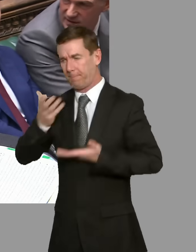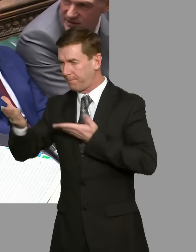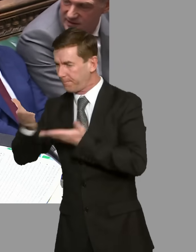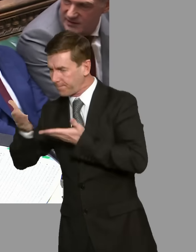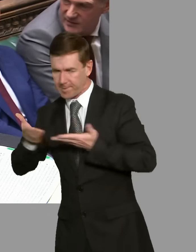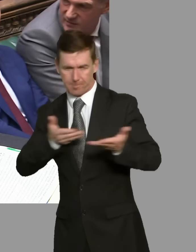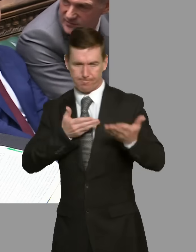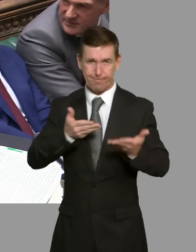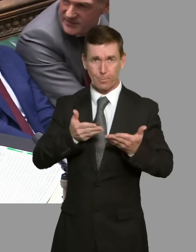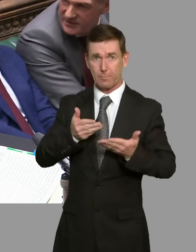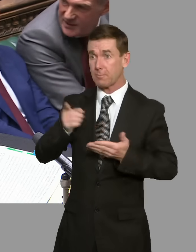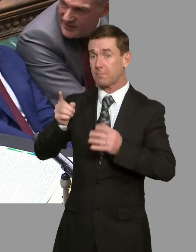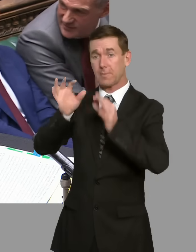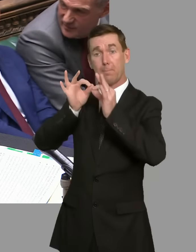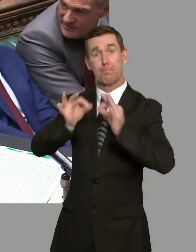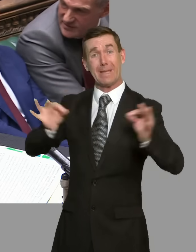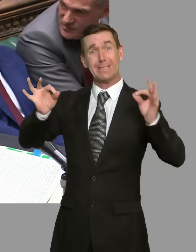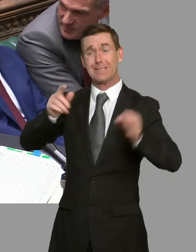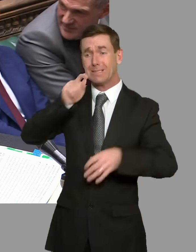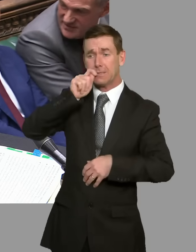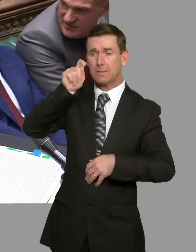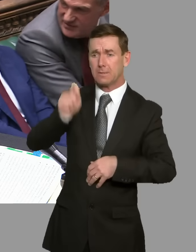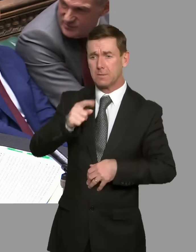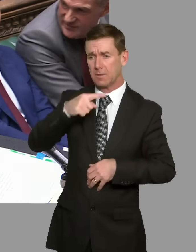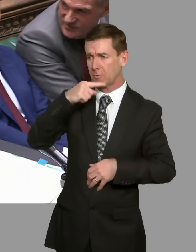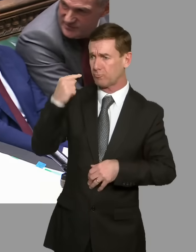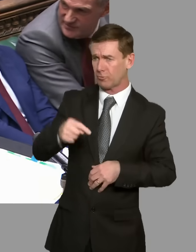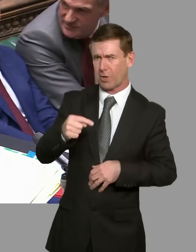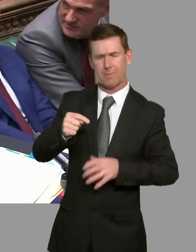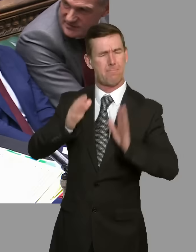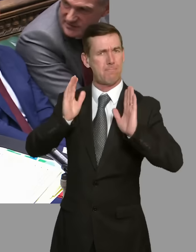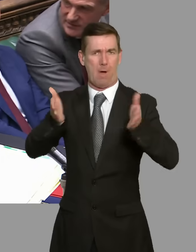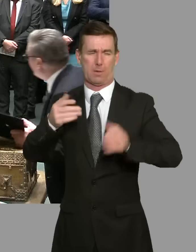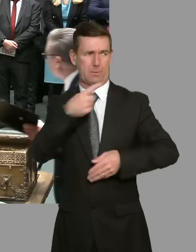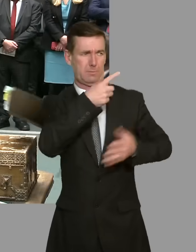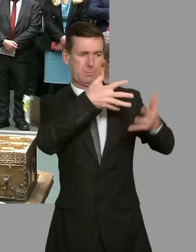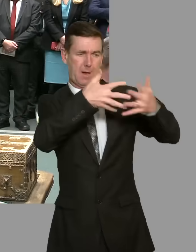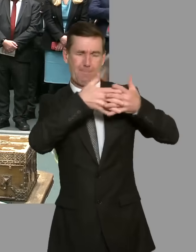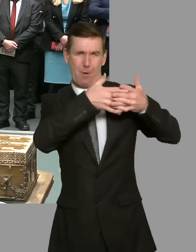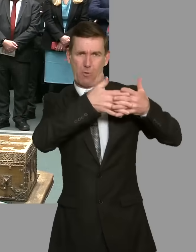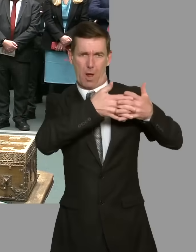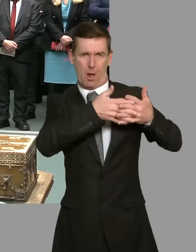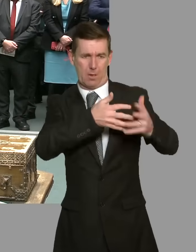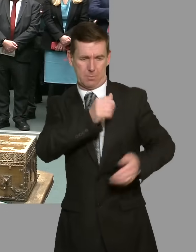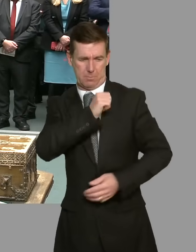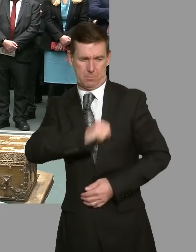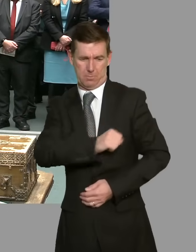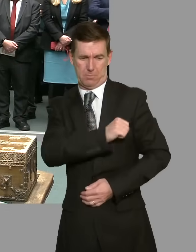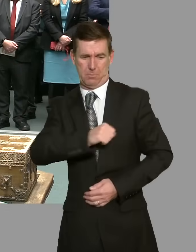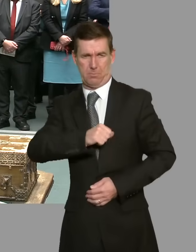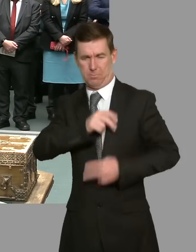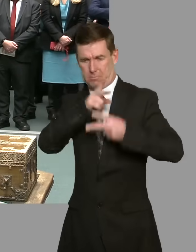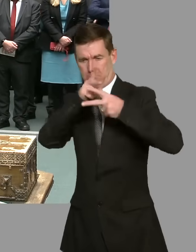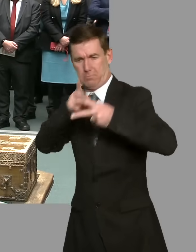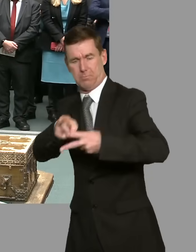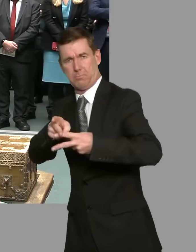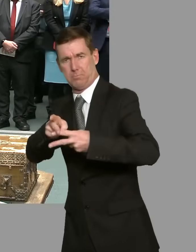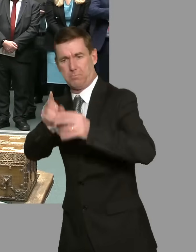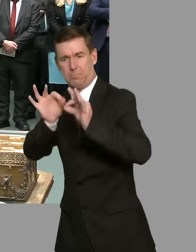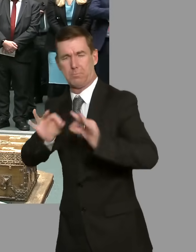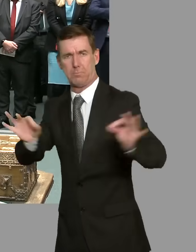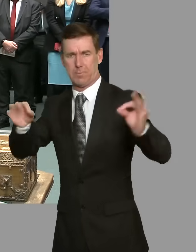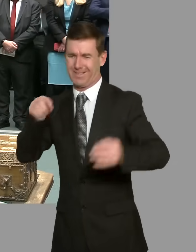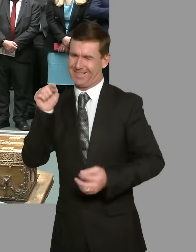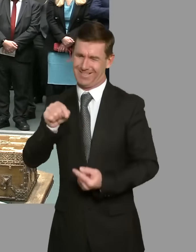is vitally important for Ukraine, for Europe, and for the United Kingdom. Sir Ed Davey. Mr. Speaker, the